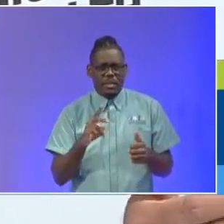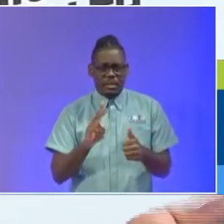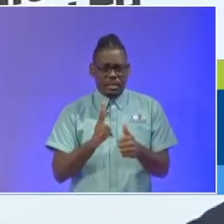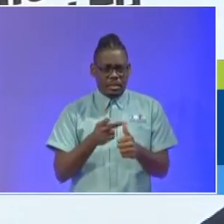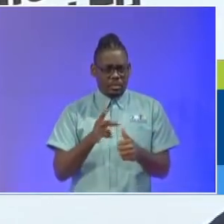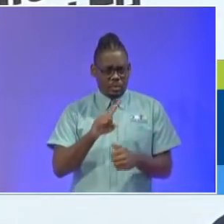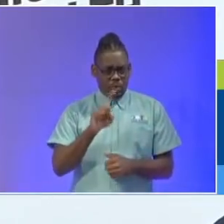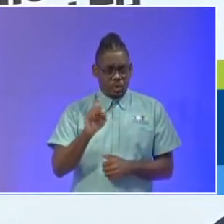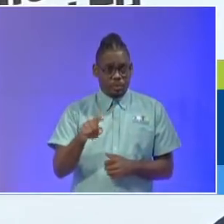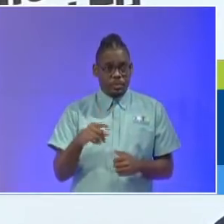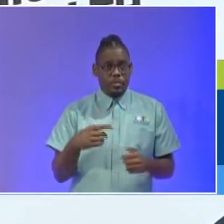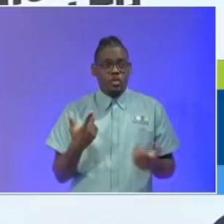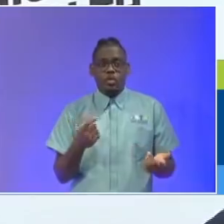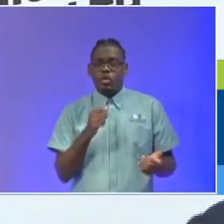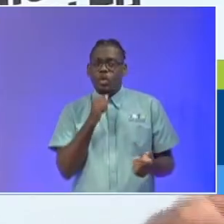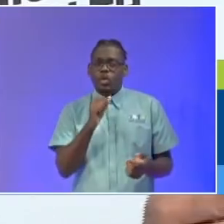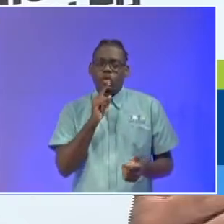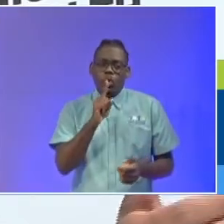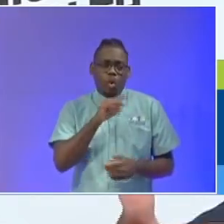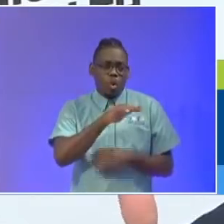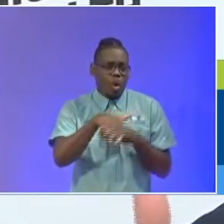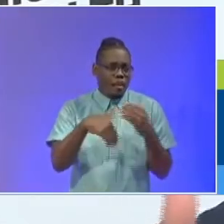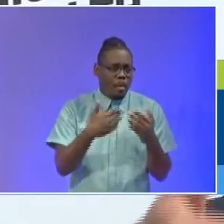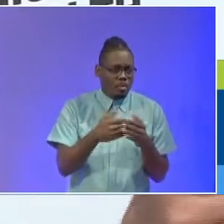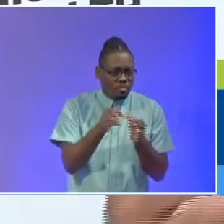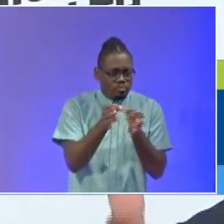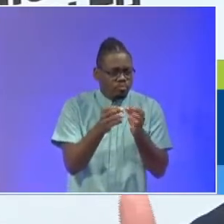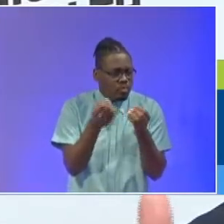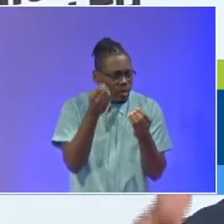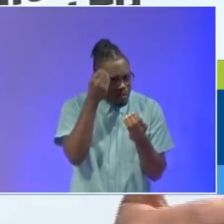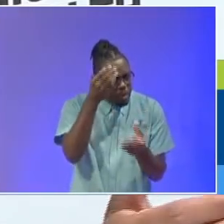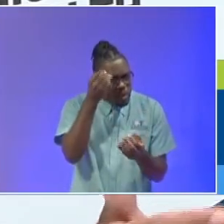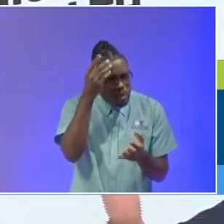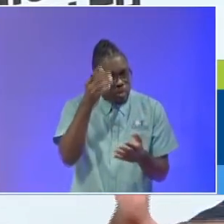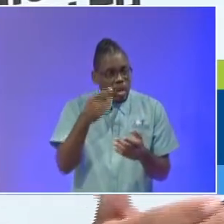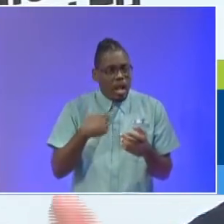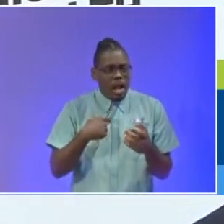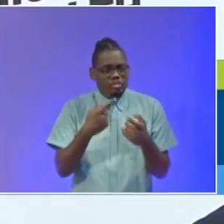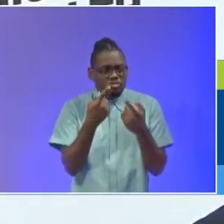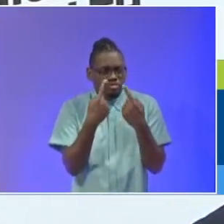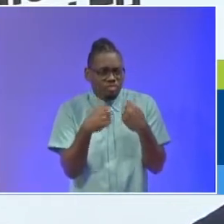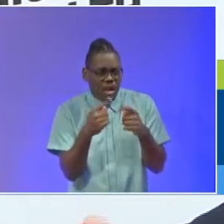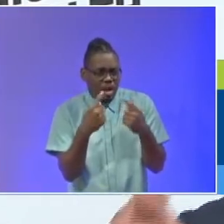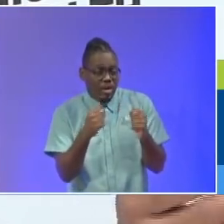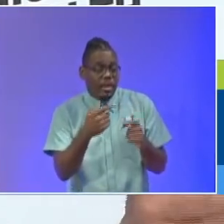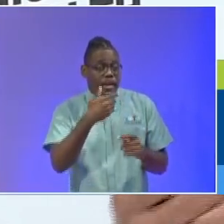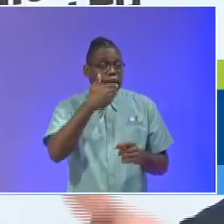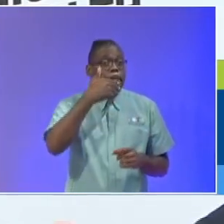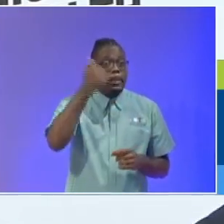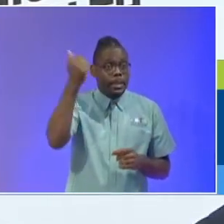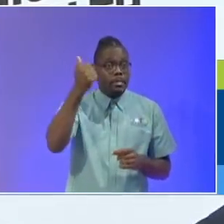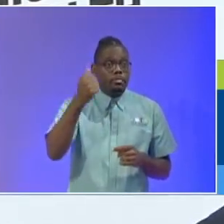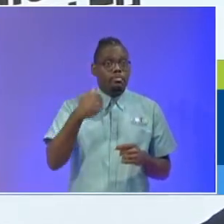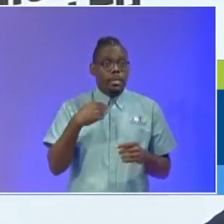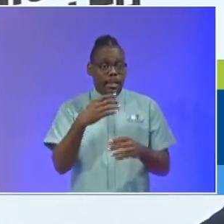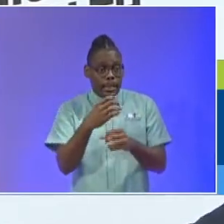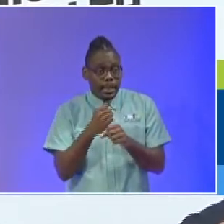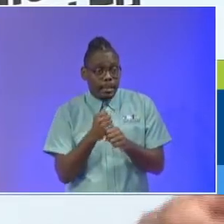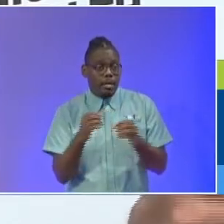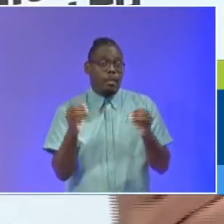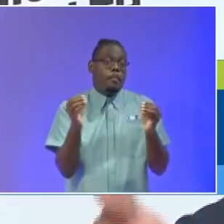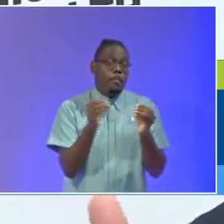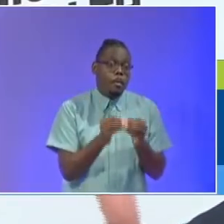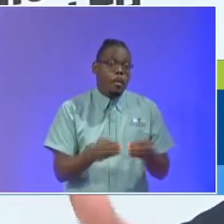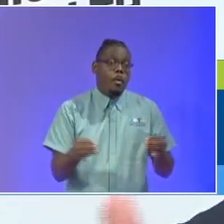been saying this even before the pandemic, we've been trying our best to boost our blood donor services. That's a work in progress. We